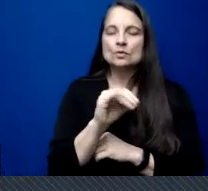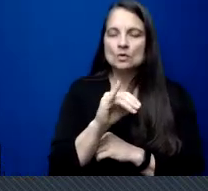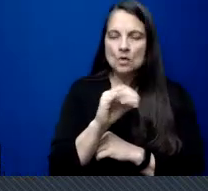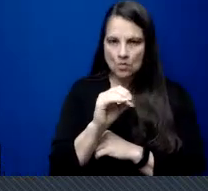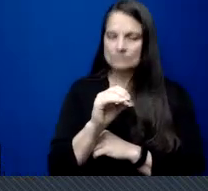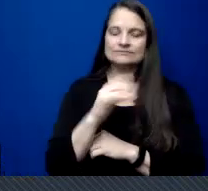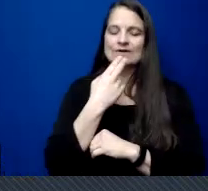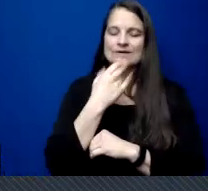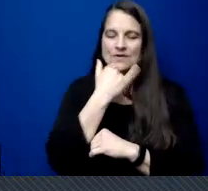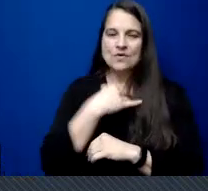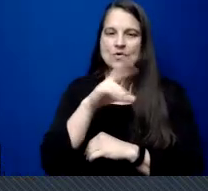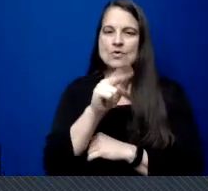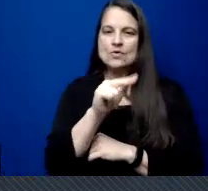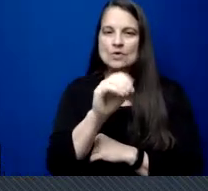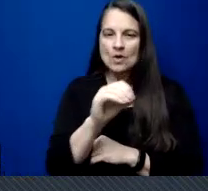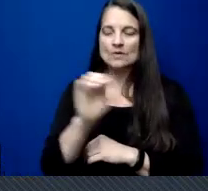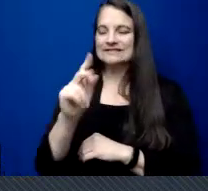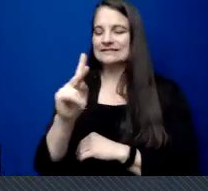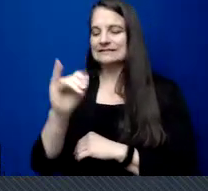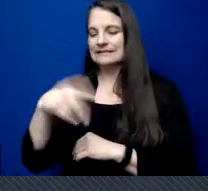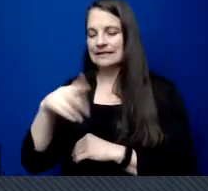like some Skippo. Love.